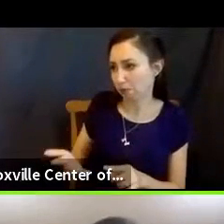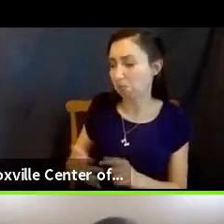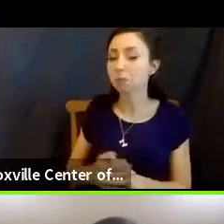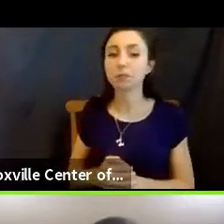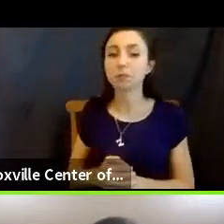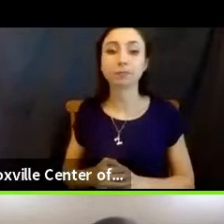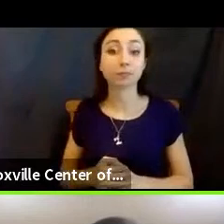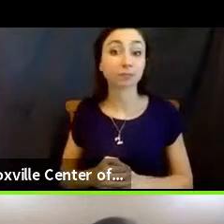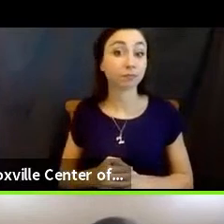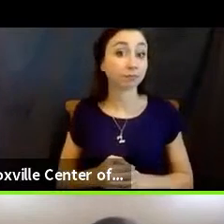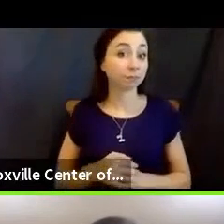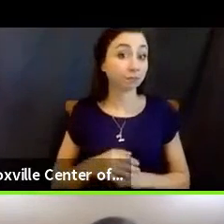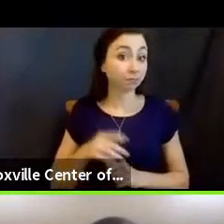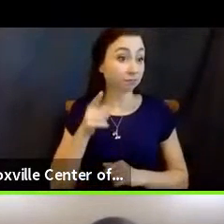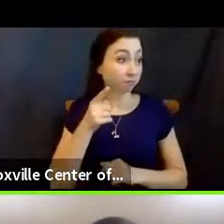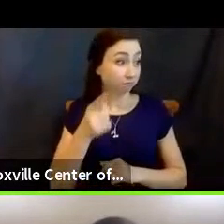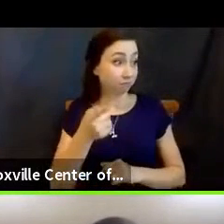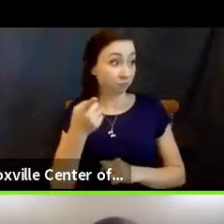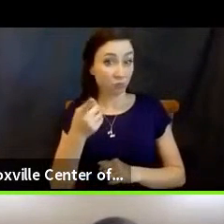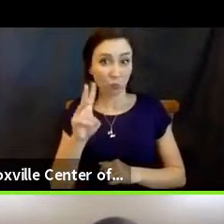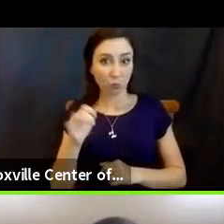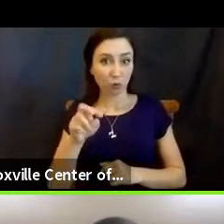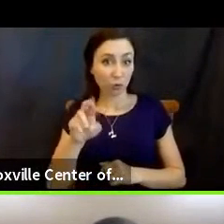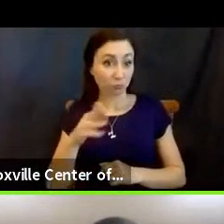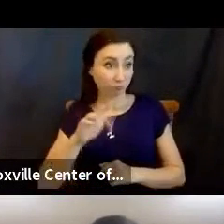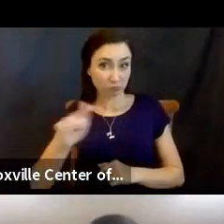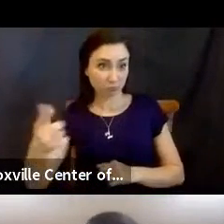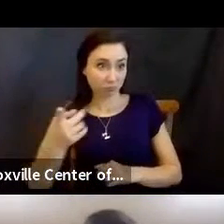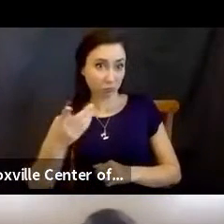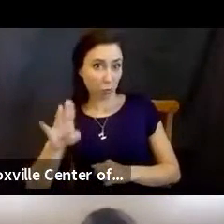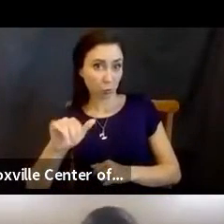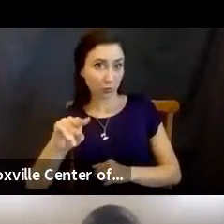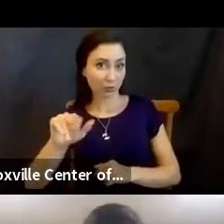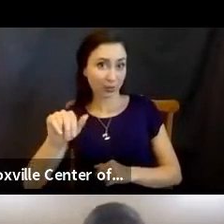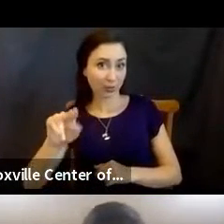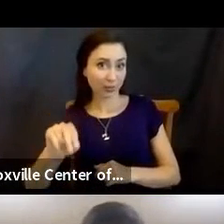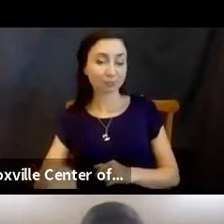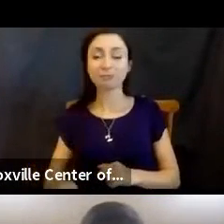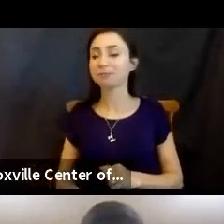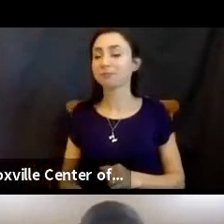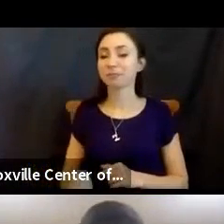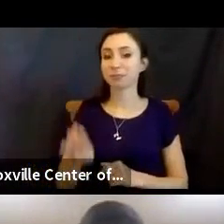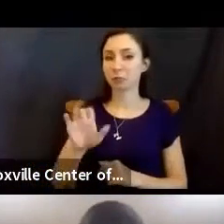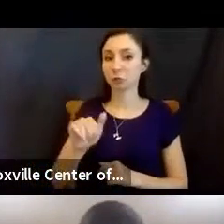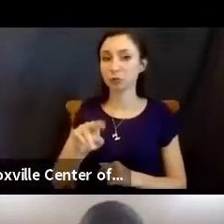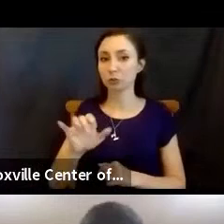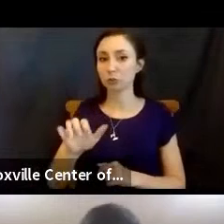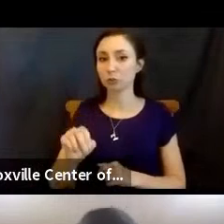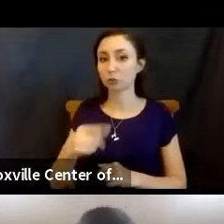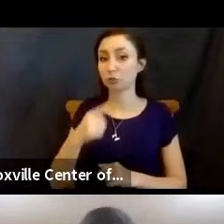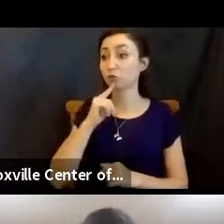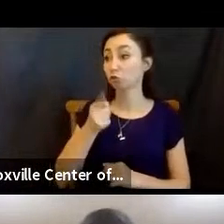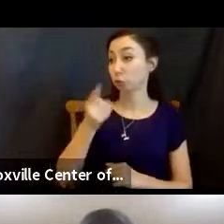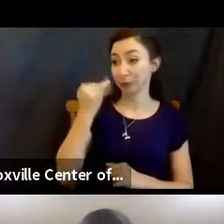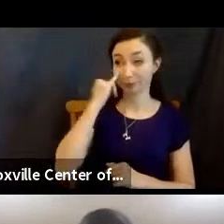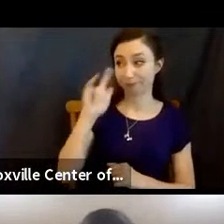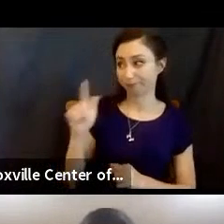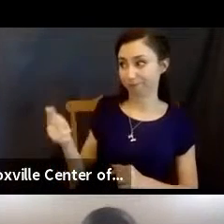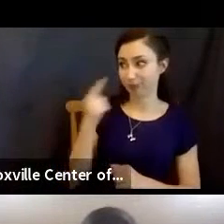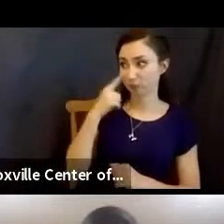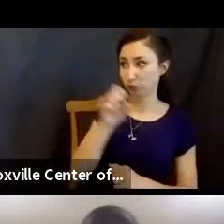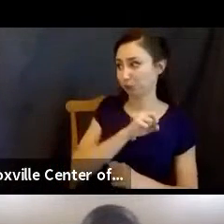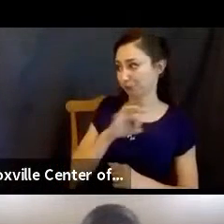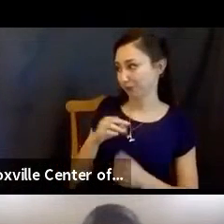So do you want to talk about it, Dr. Buchanan, or Sure, you want me? I can talk about it. Lisa, if you want to talk about what you guys are doing with your staff, I don't know what that is,